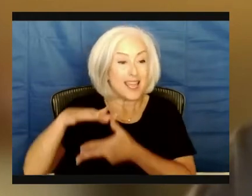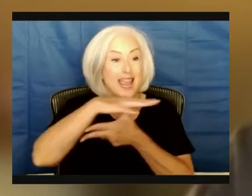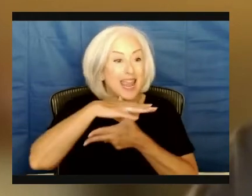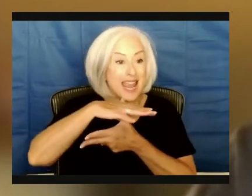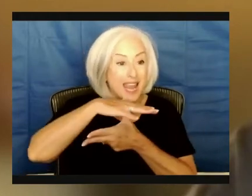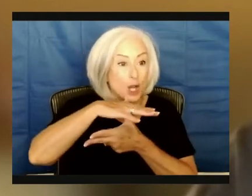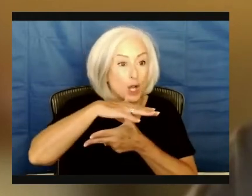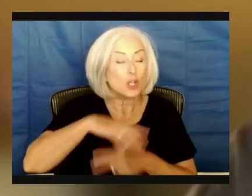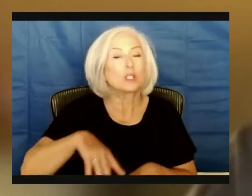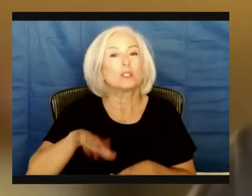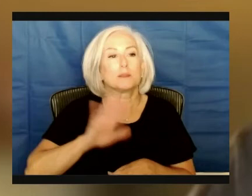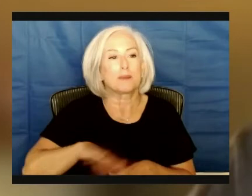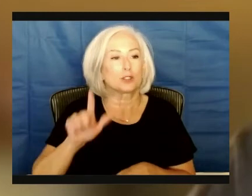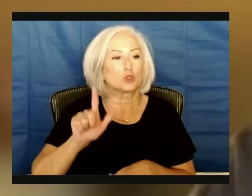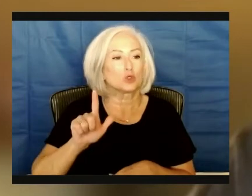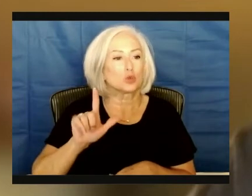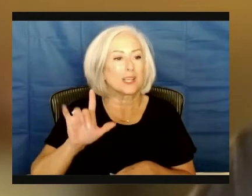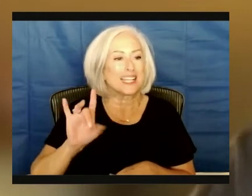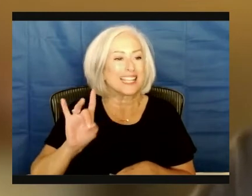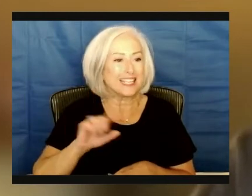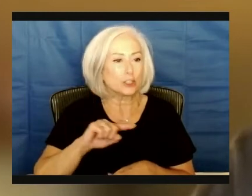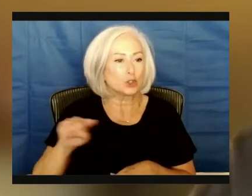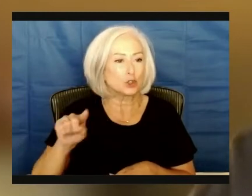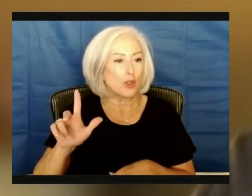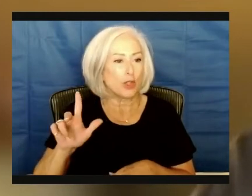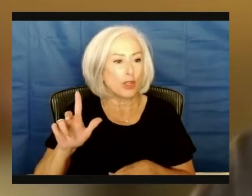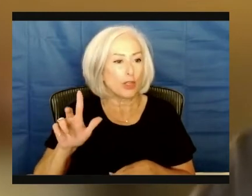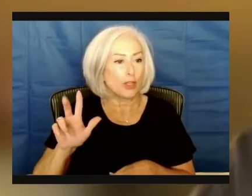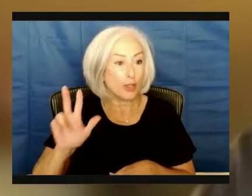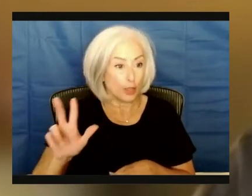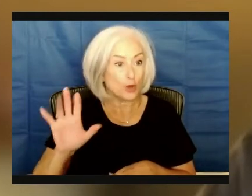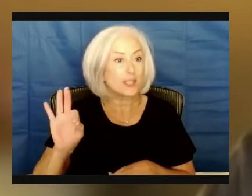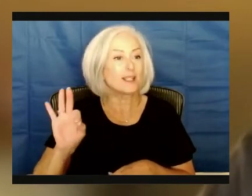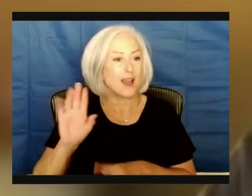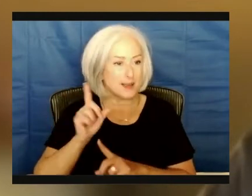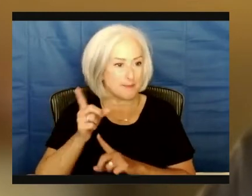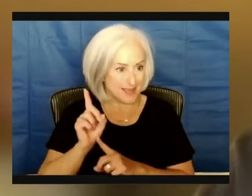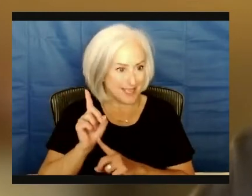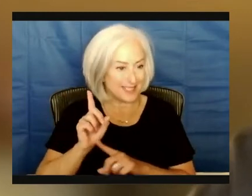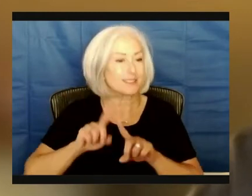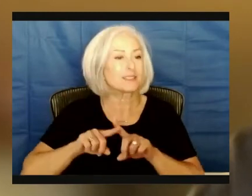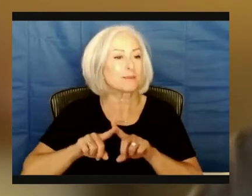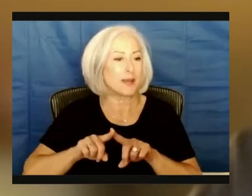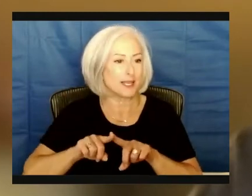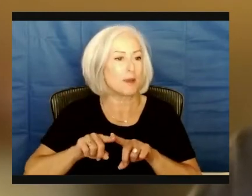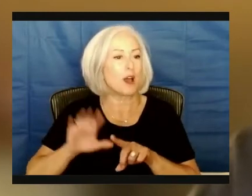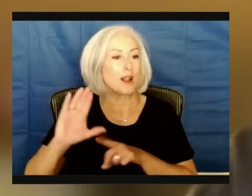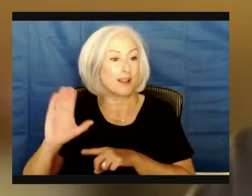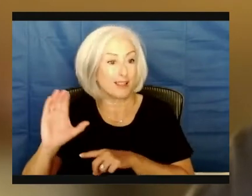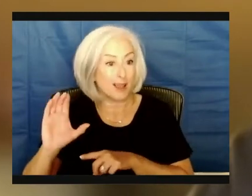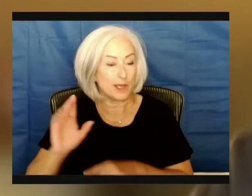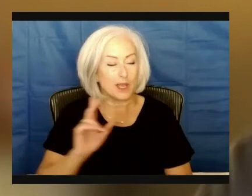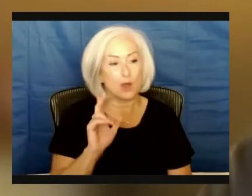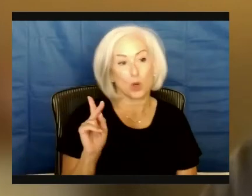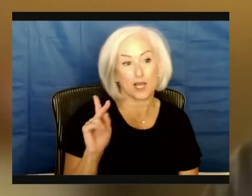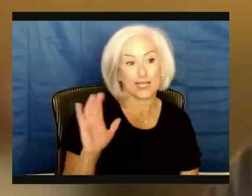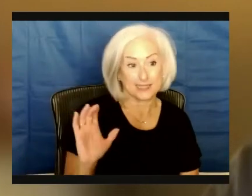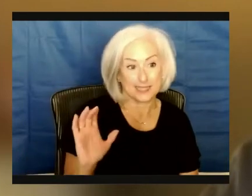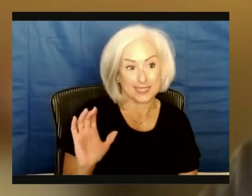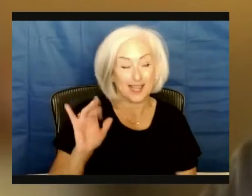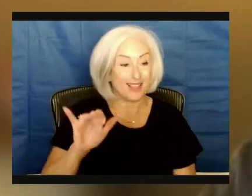to 39 minutes, depending on whether we were going back to Columbia or Kansas City. And so that's a long time to be caring for a